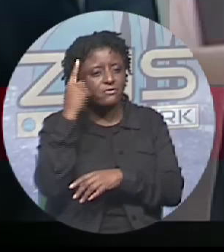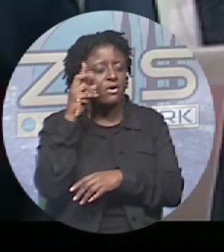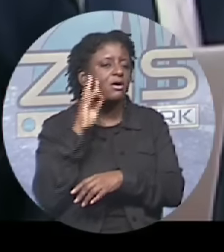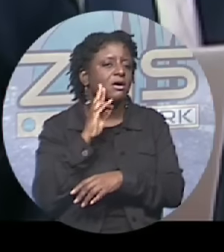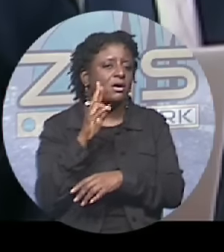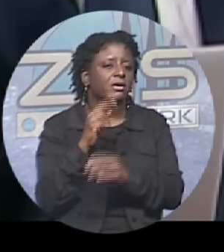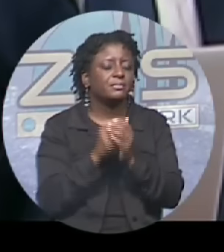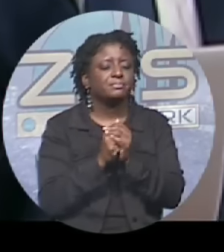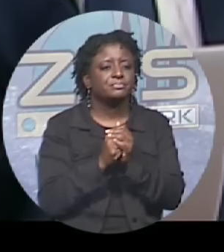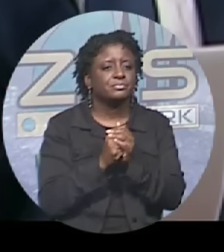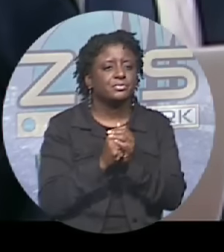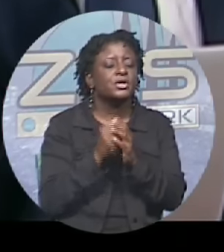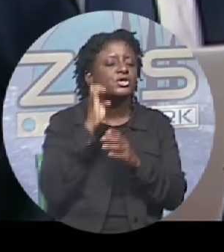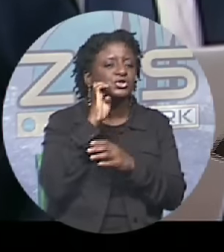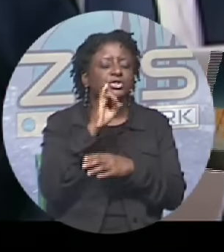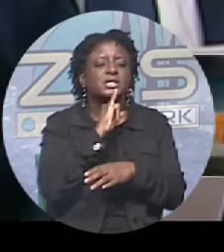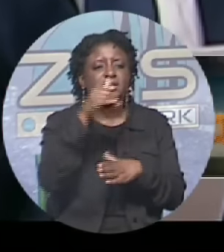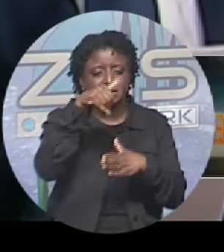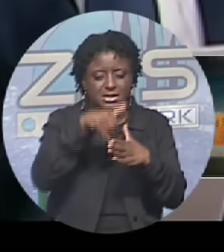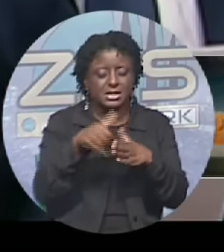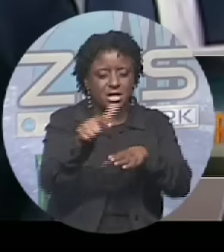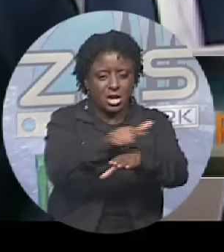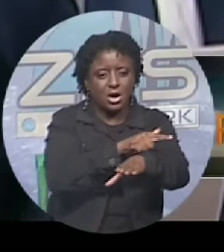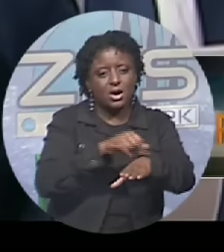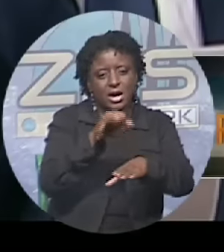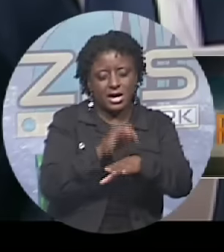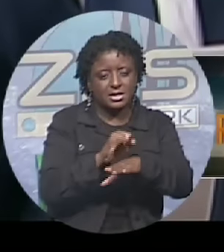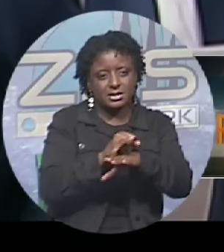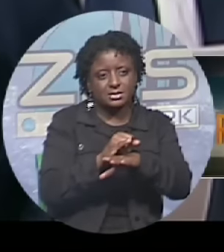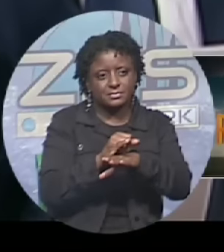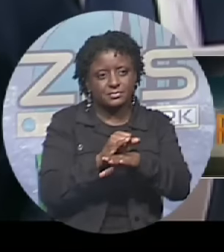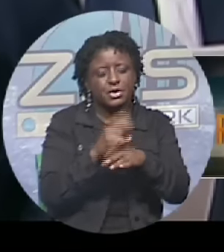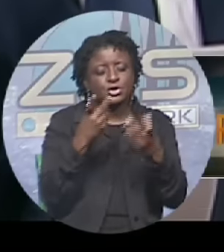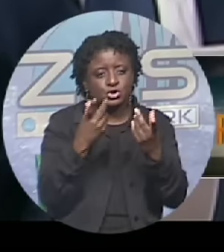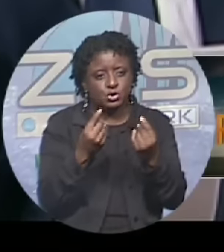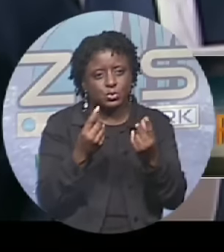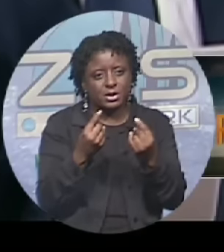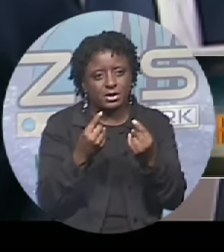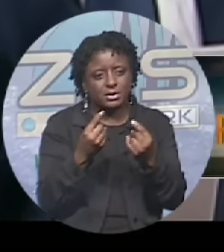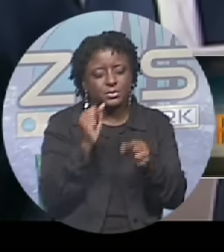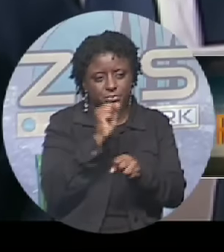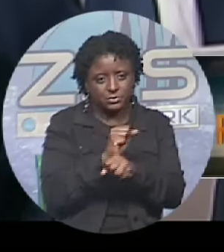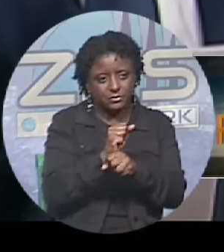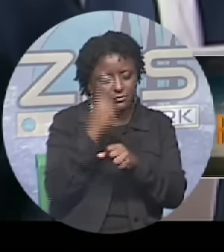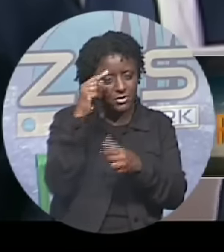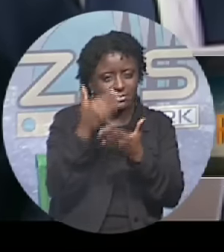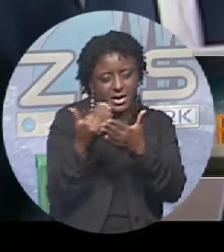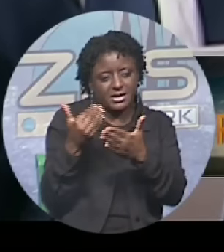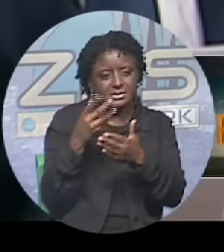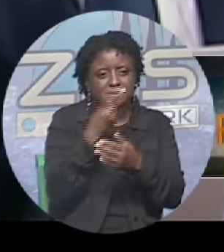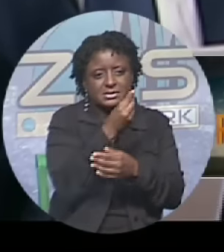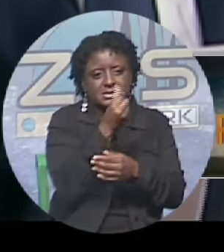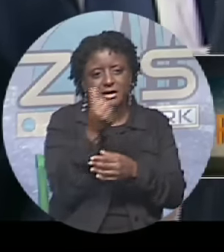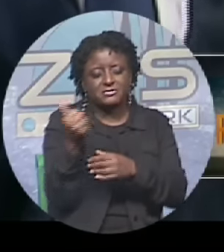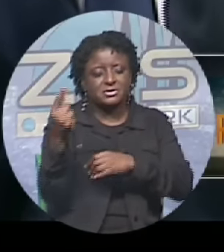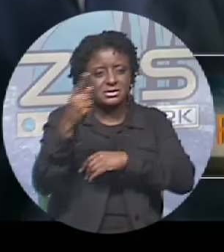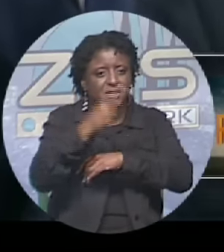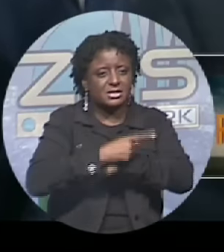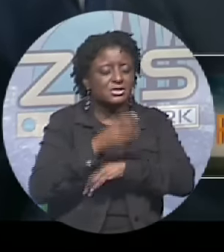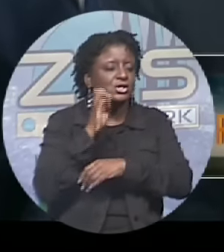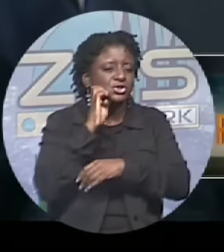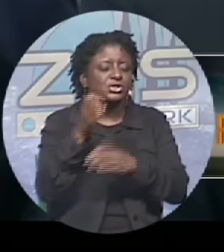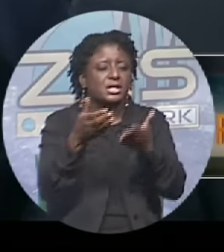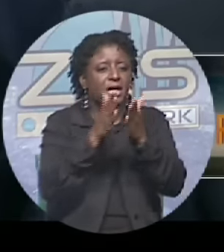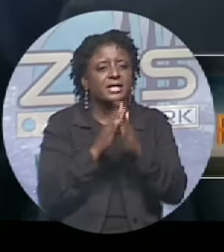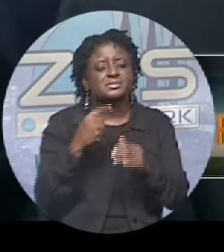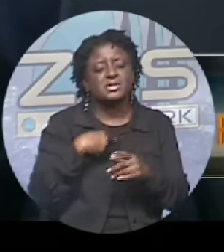She is in Long Island doing what she has been doing for the past several days. She has also asked me